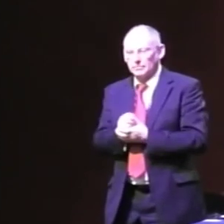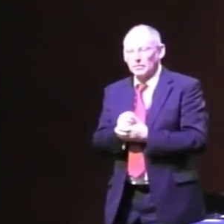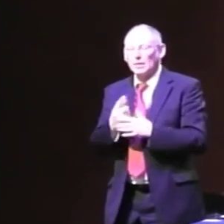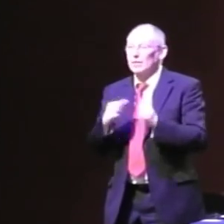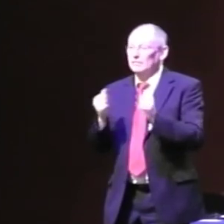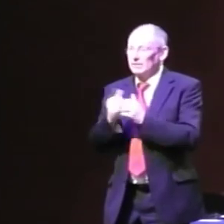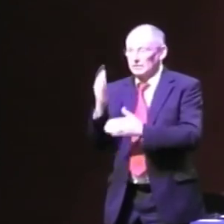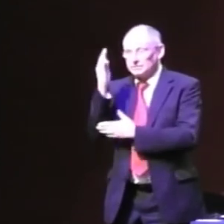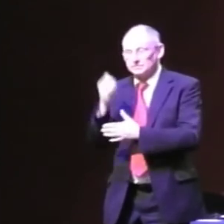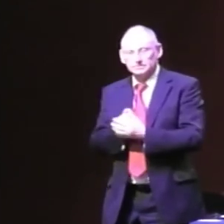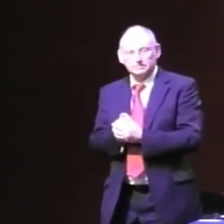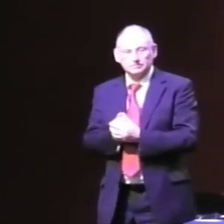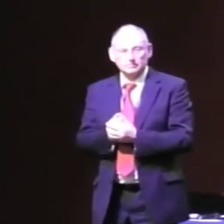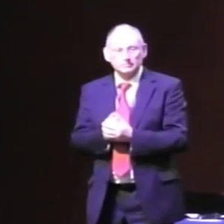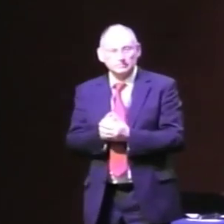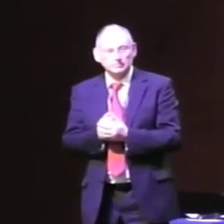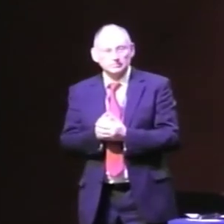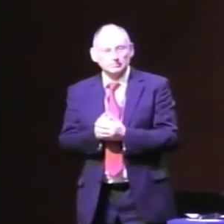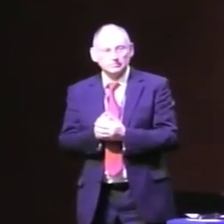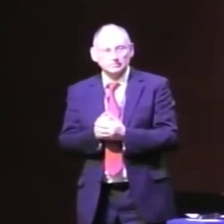in favour?